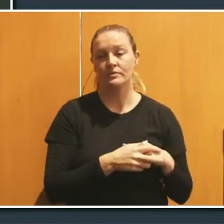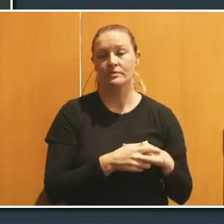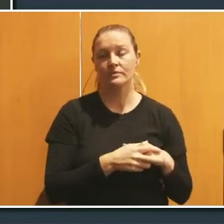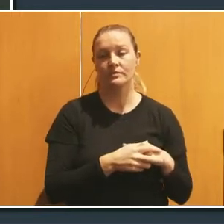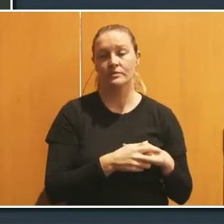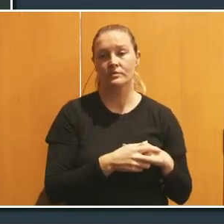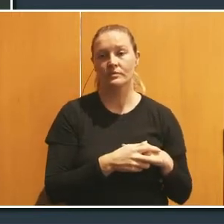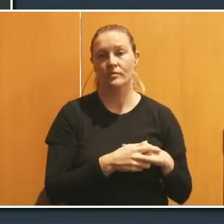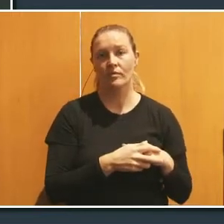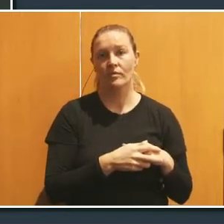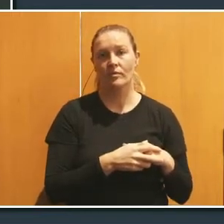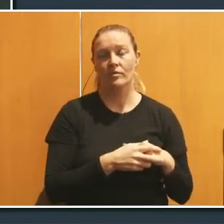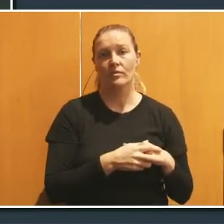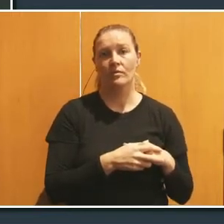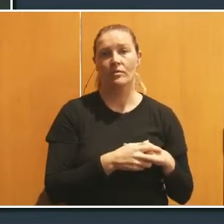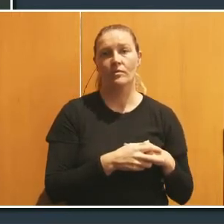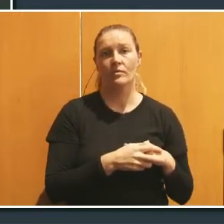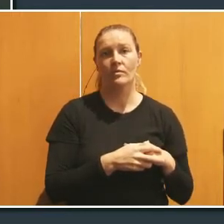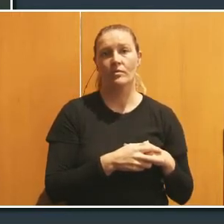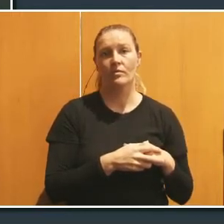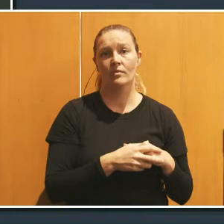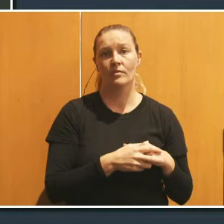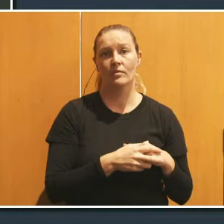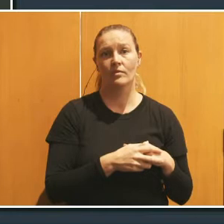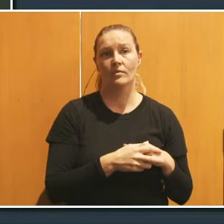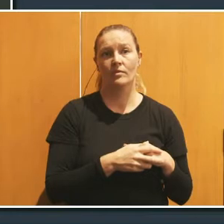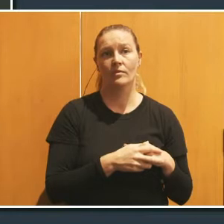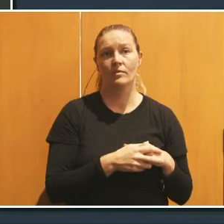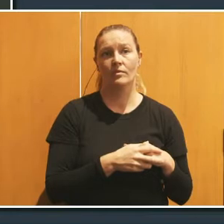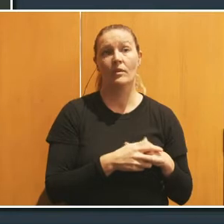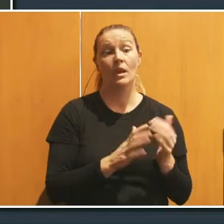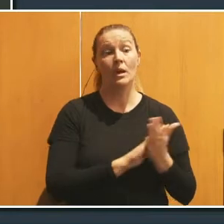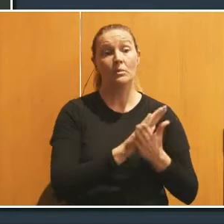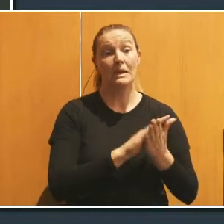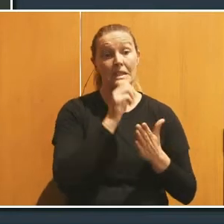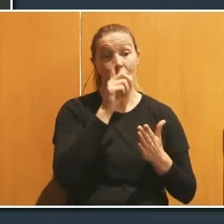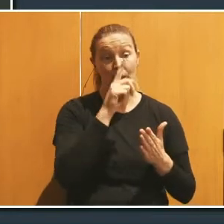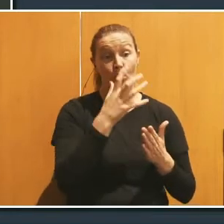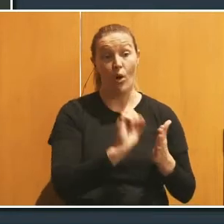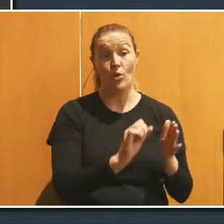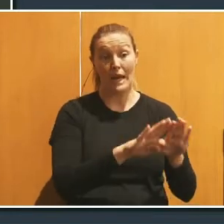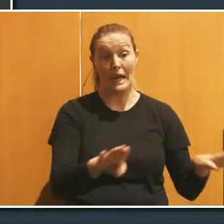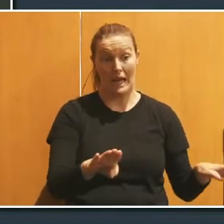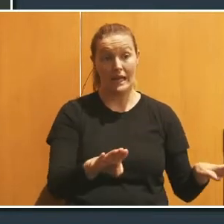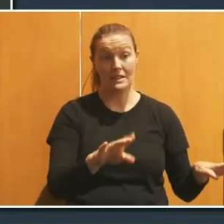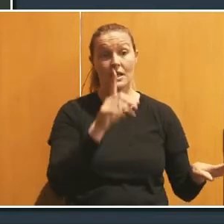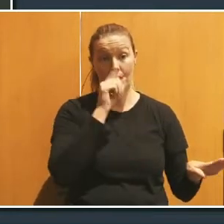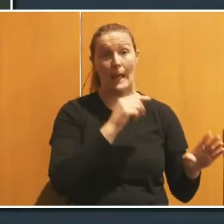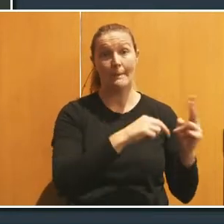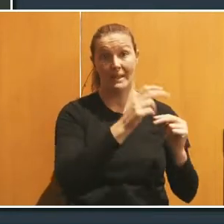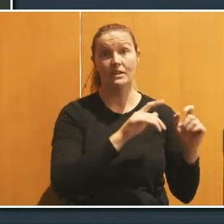effect. This will kind of encourage people with land that can be developed to develop the